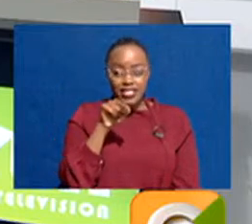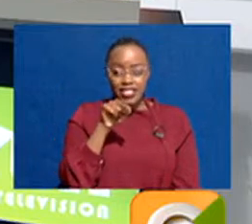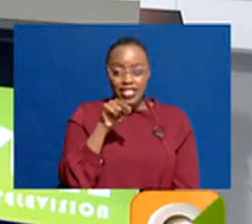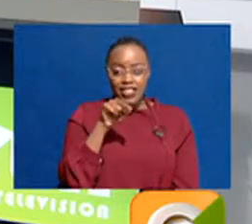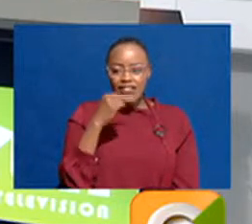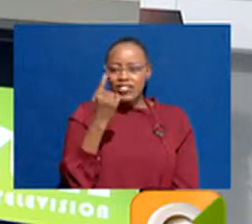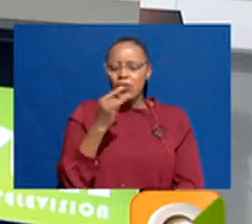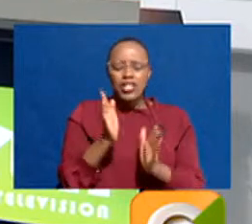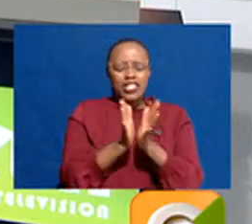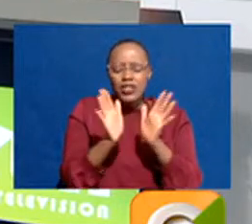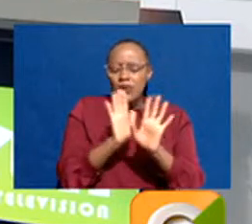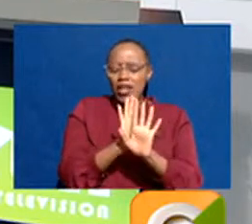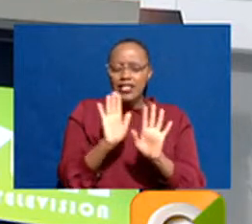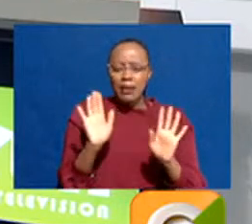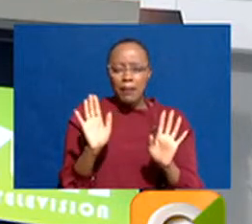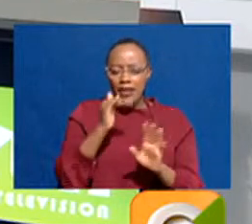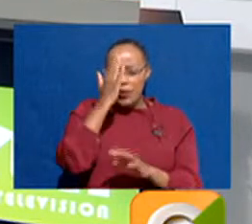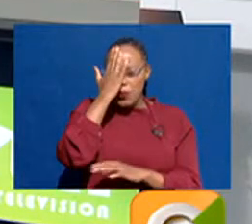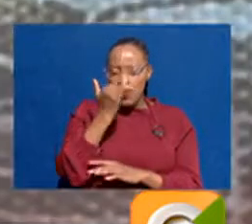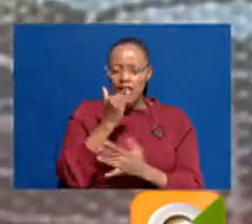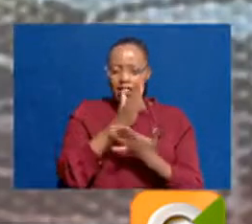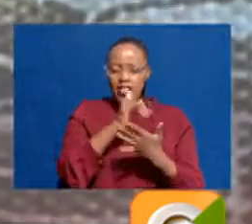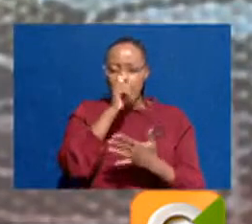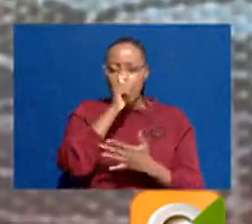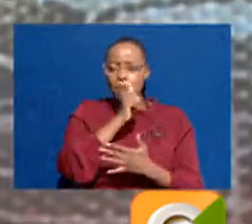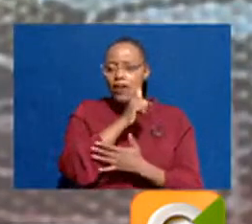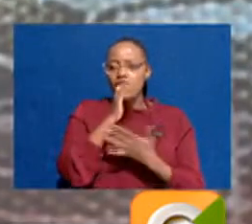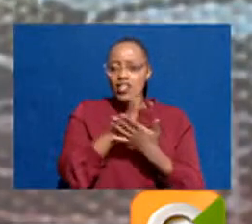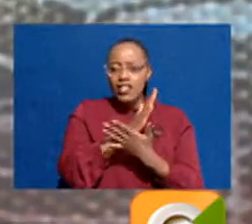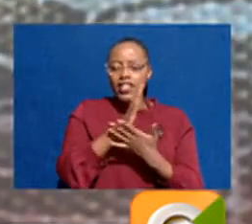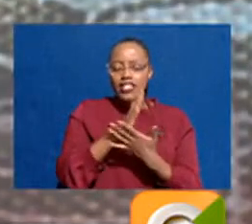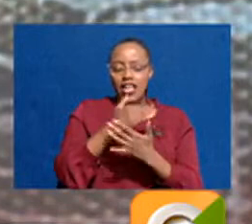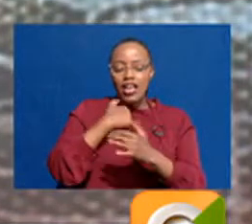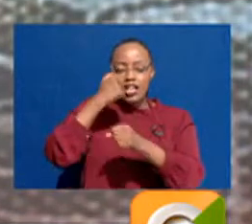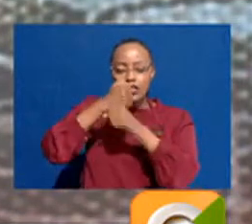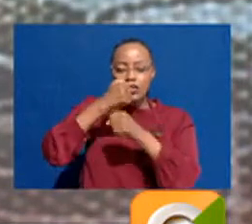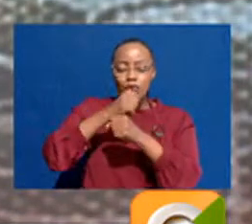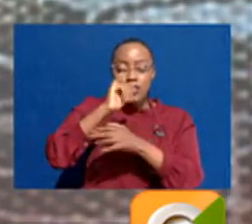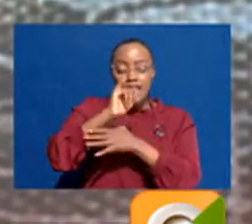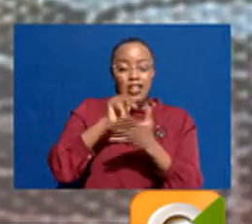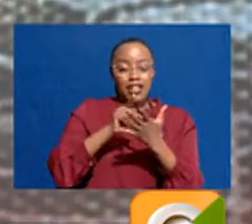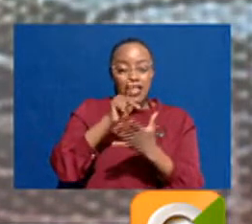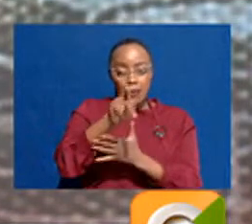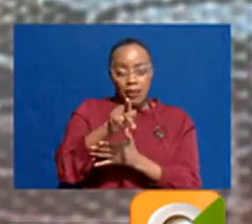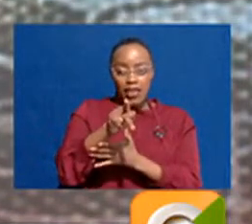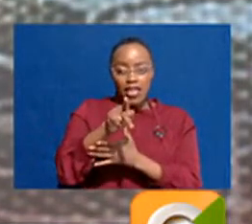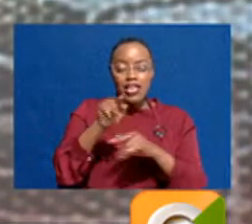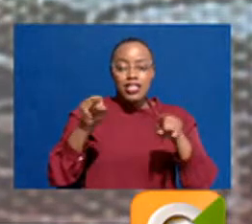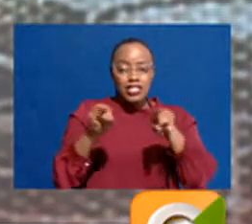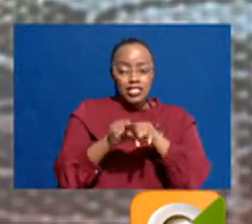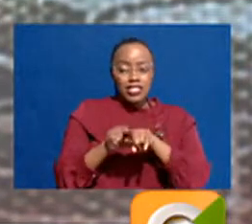that's generalizing, because some private sector are actually increasing pay. As